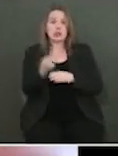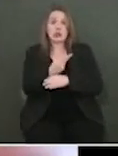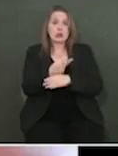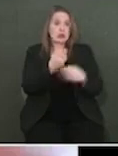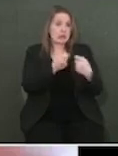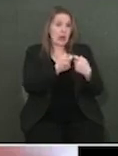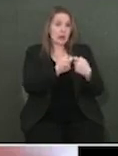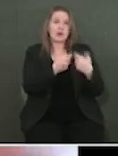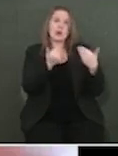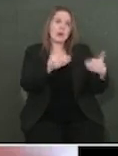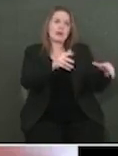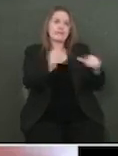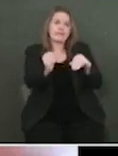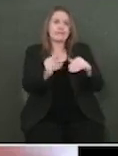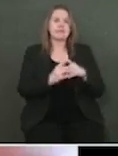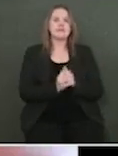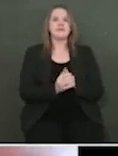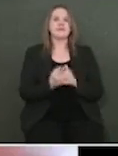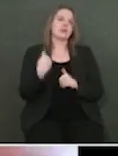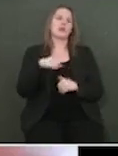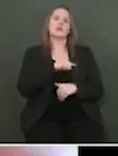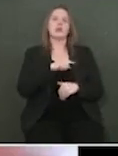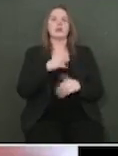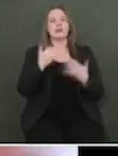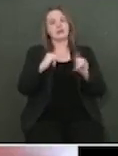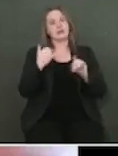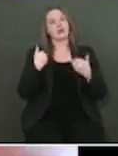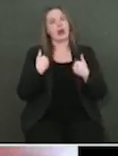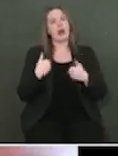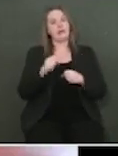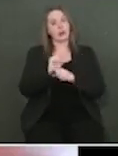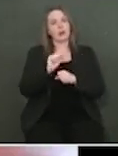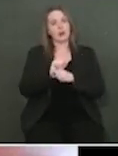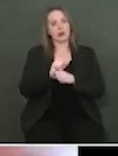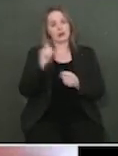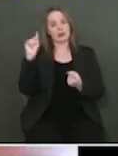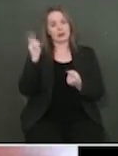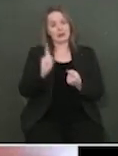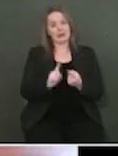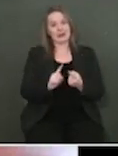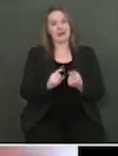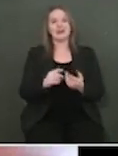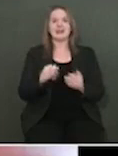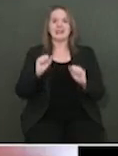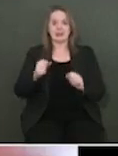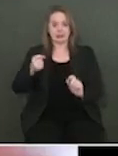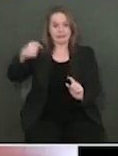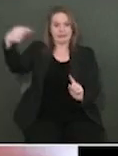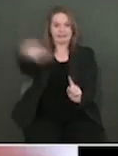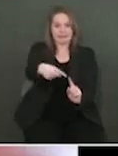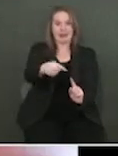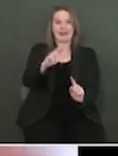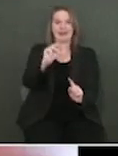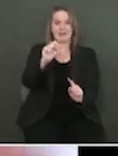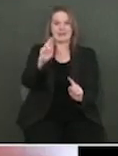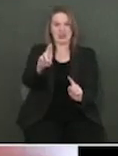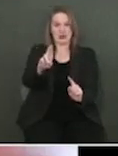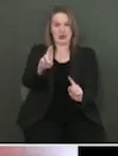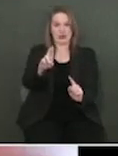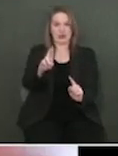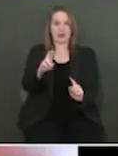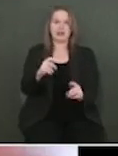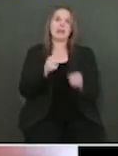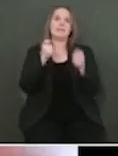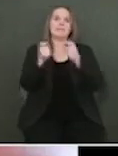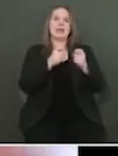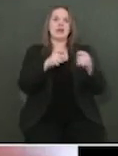power. But again, we still got some work to do to get down to the meter level of managing outages. Again,